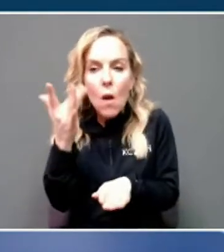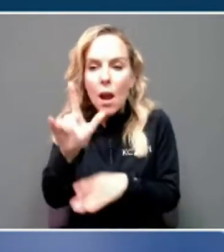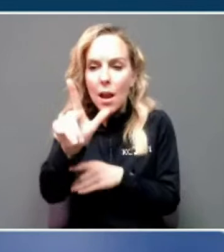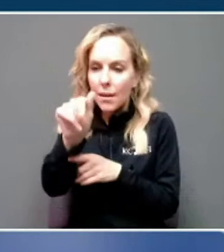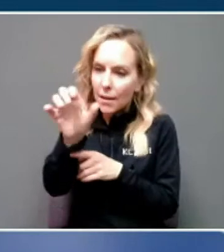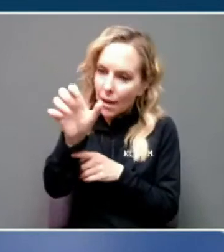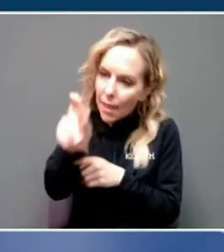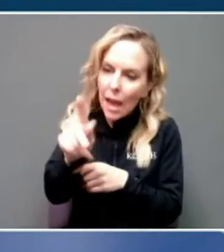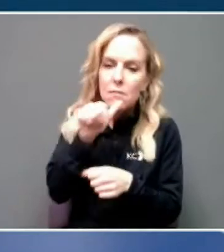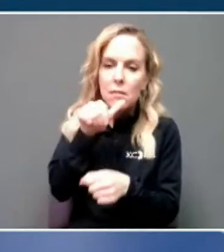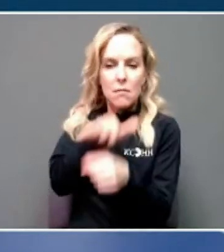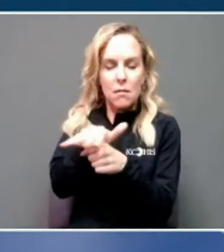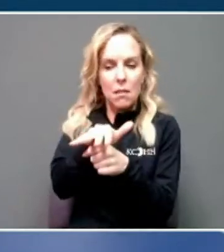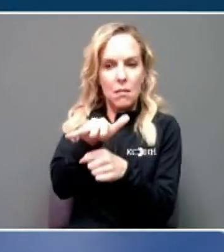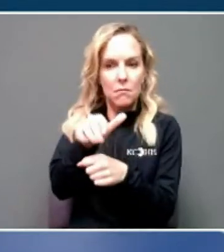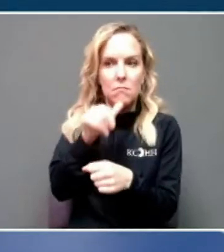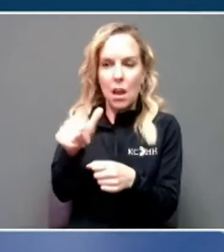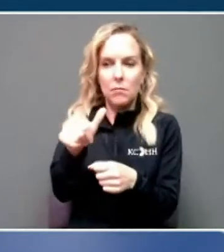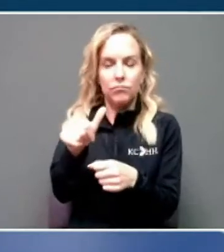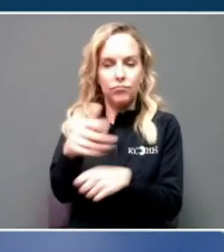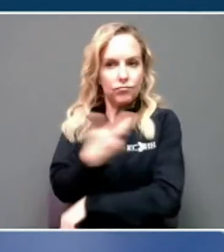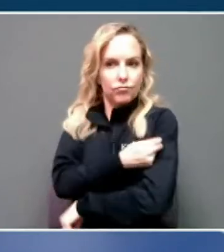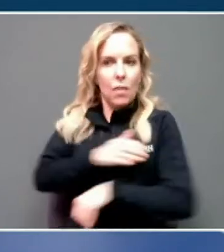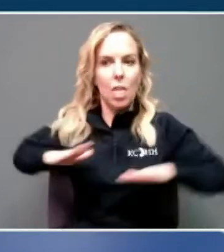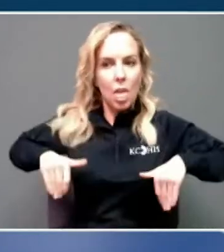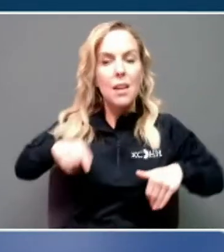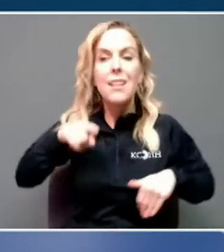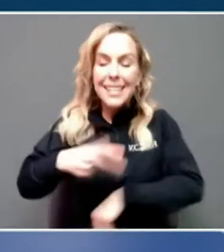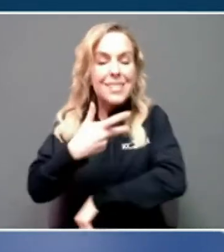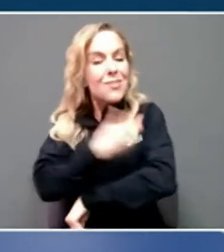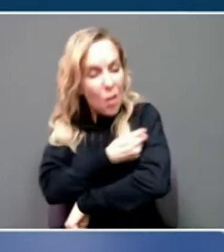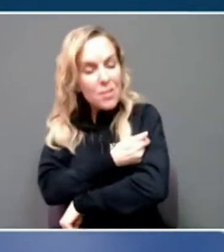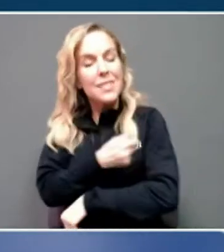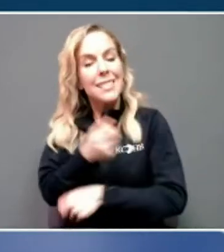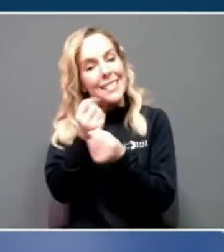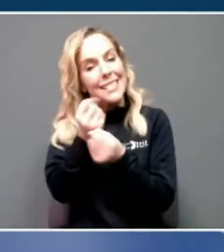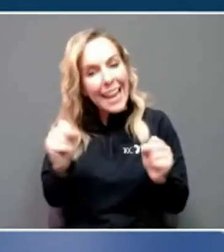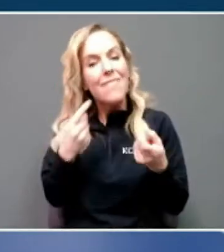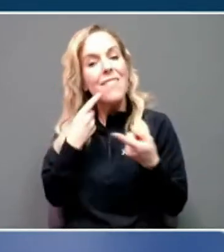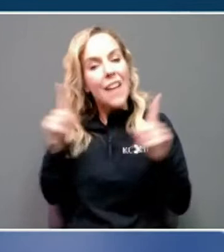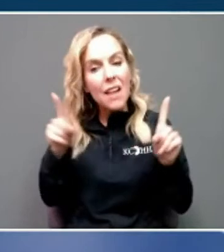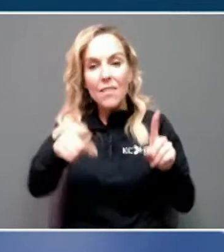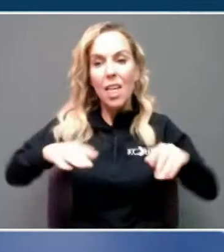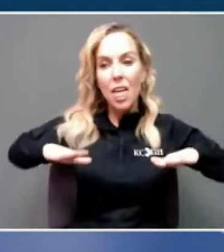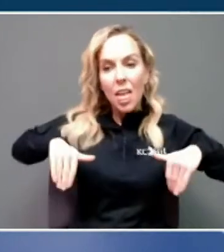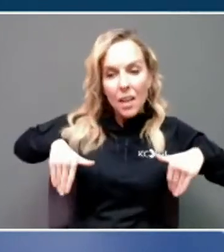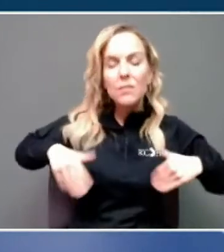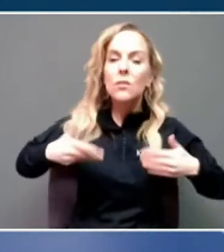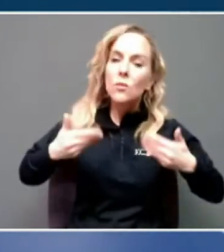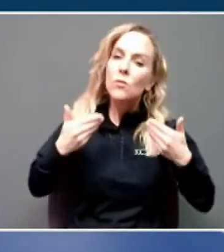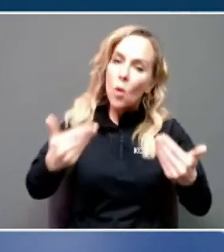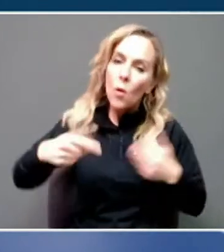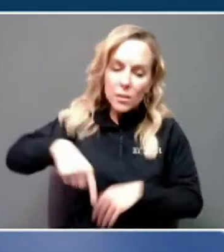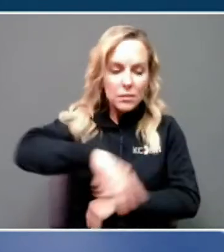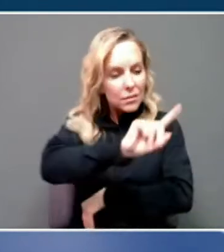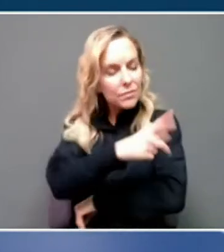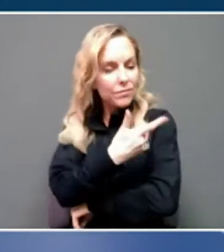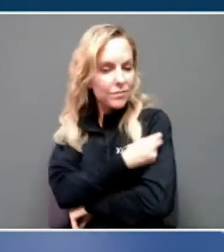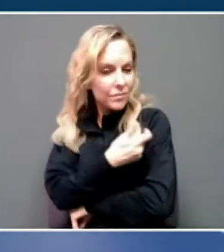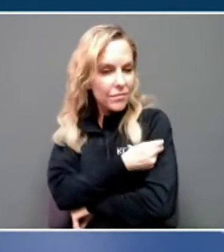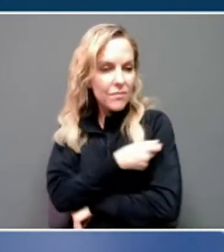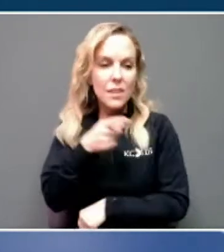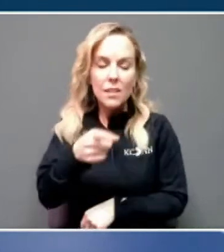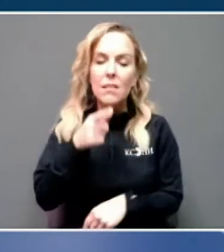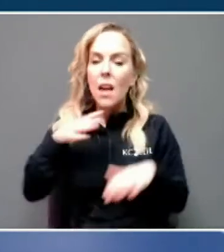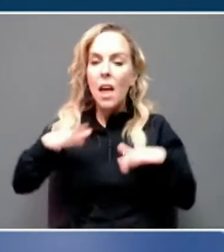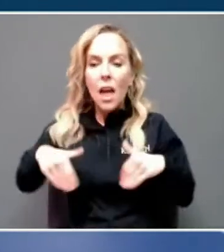vaccine. These shots are safe and effective. If you haven't gotten it yet, get your vaccine. And if you haven't gotten your booster, don't